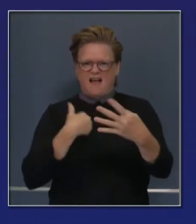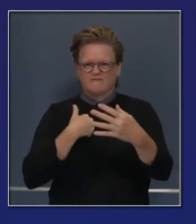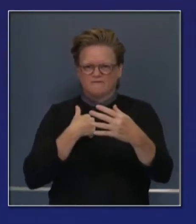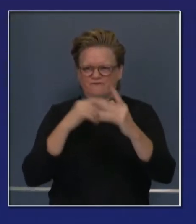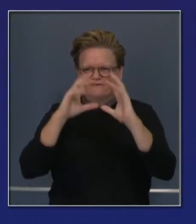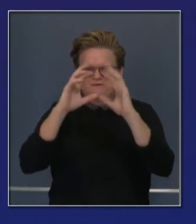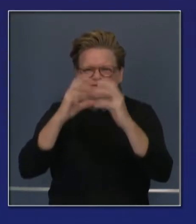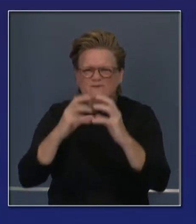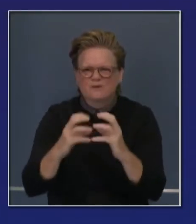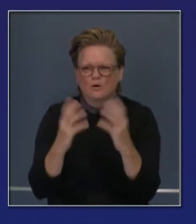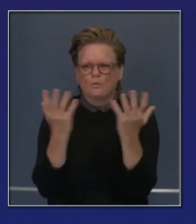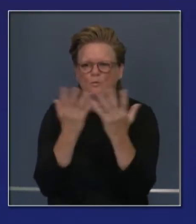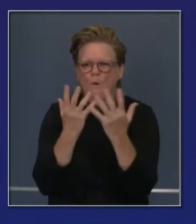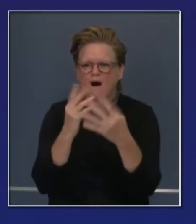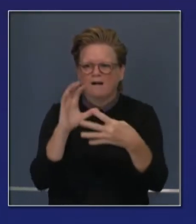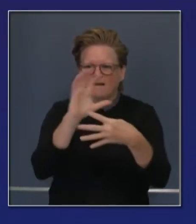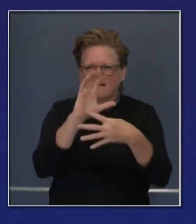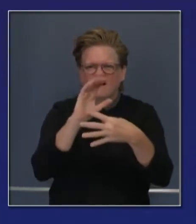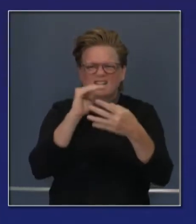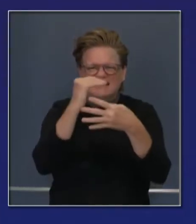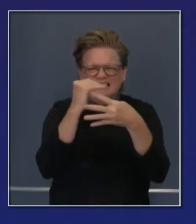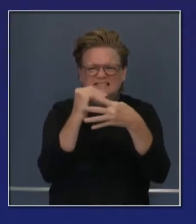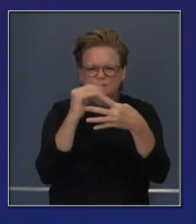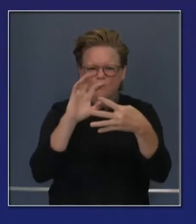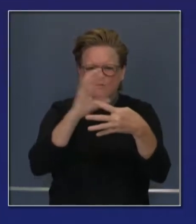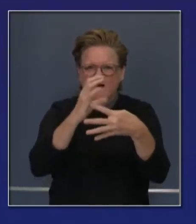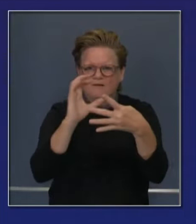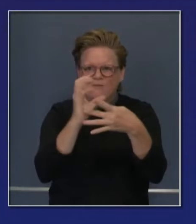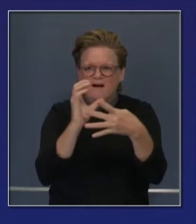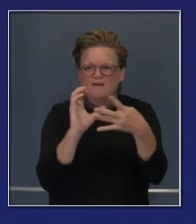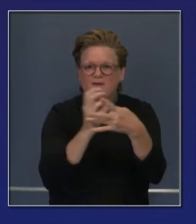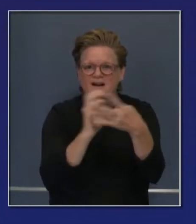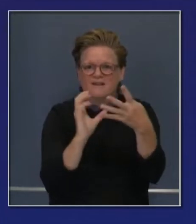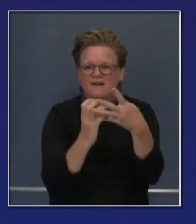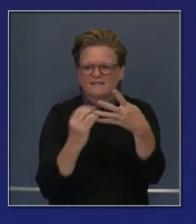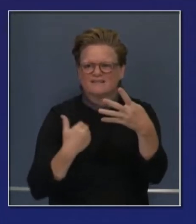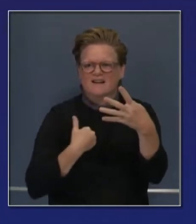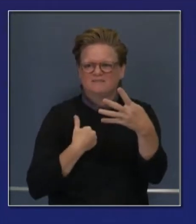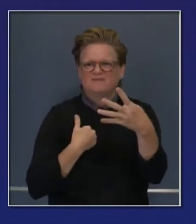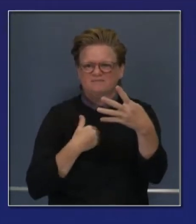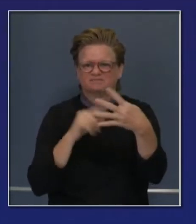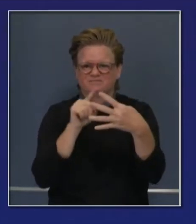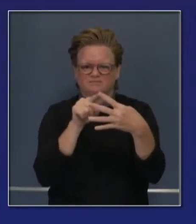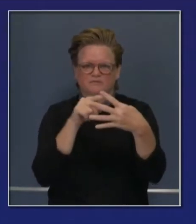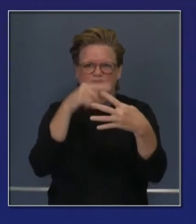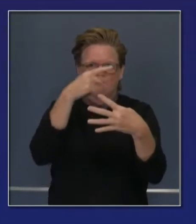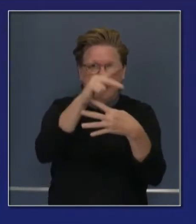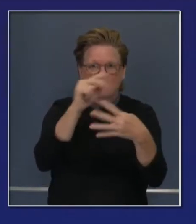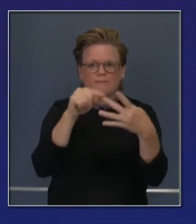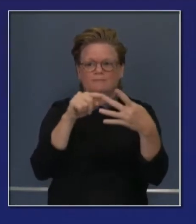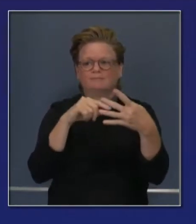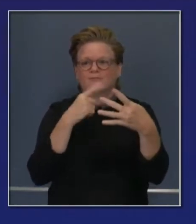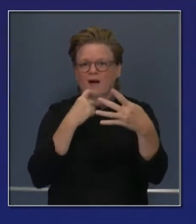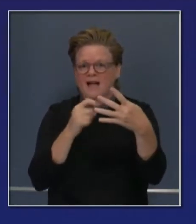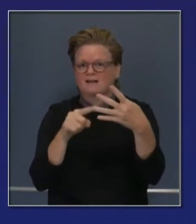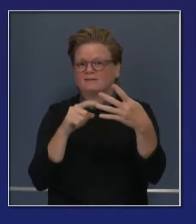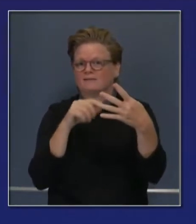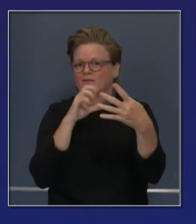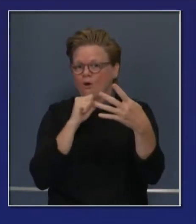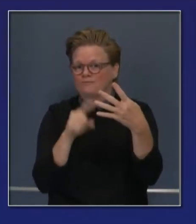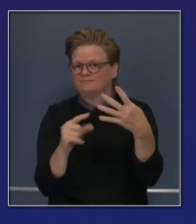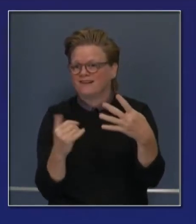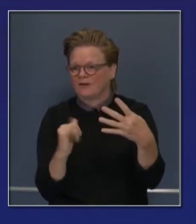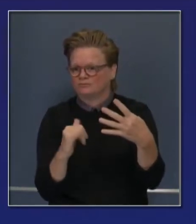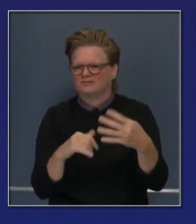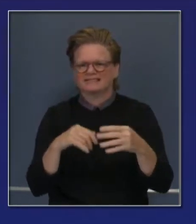season, to prepare for the upcoming flu season, this twindemic as sorts, as we deal with flu and we deal with COVID-19,